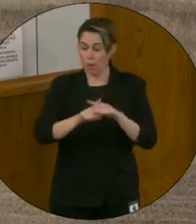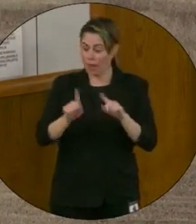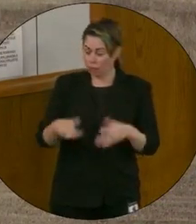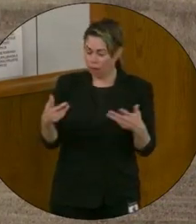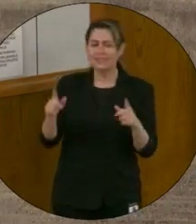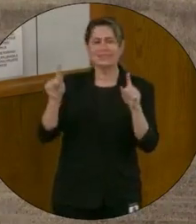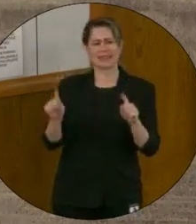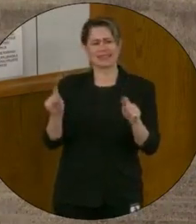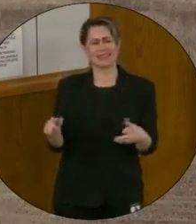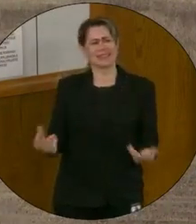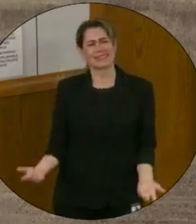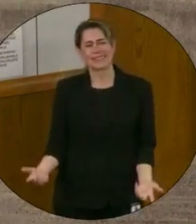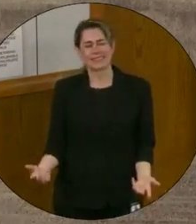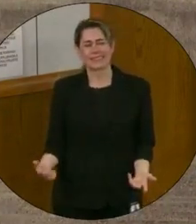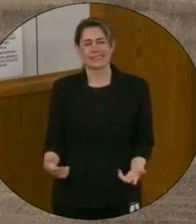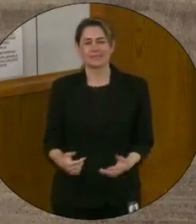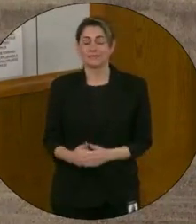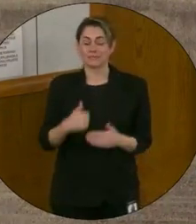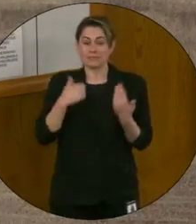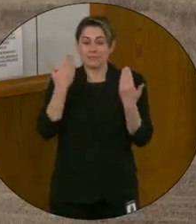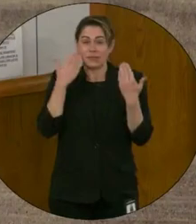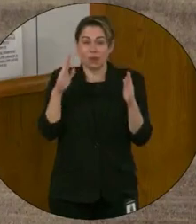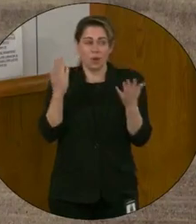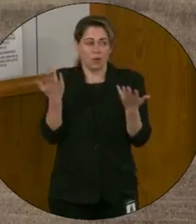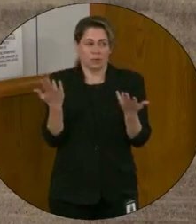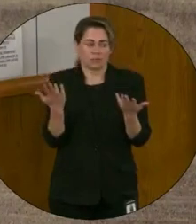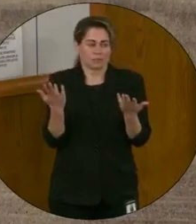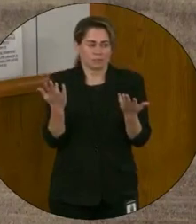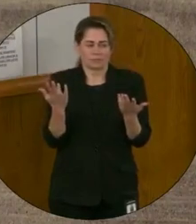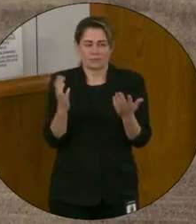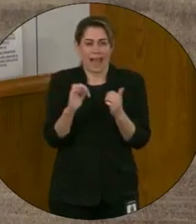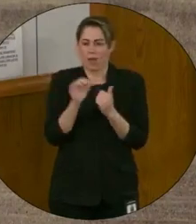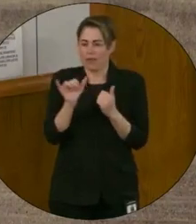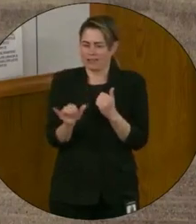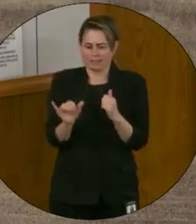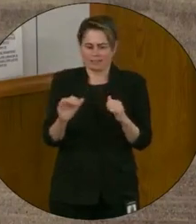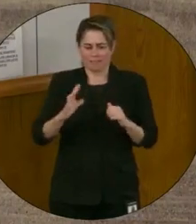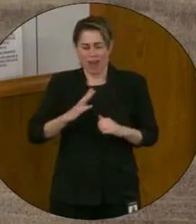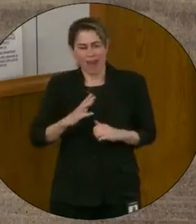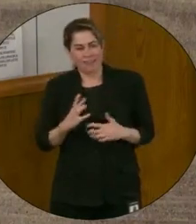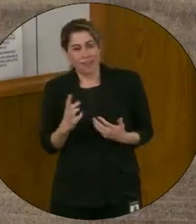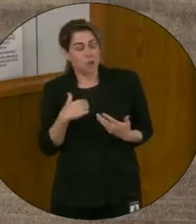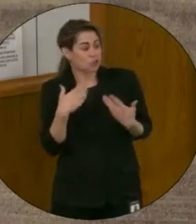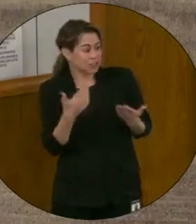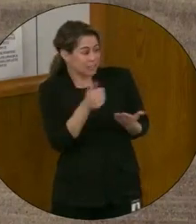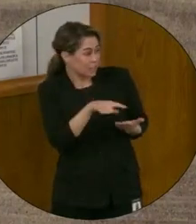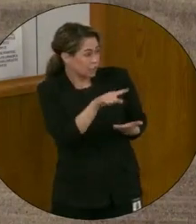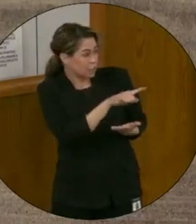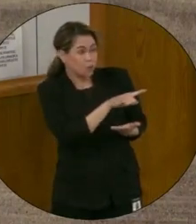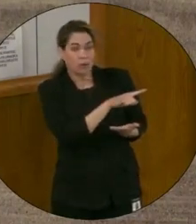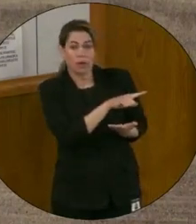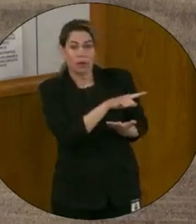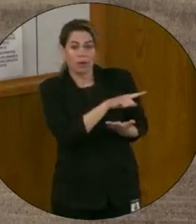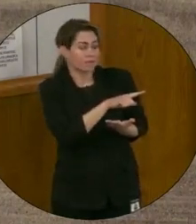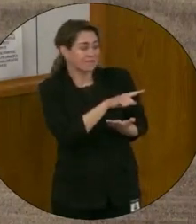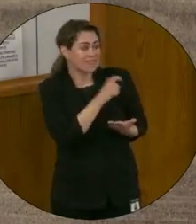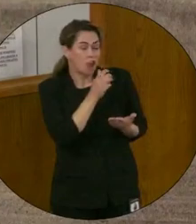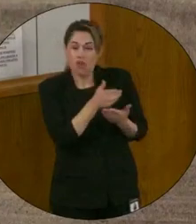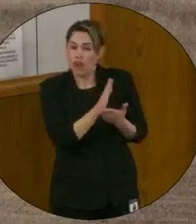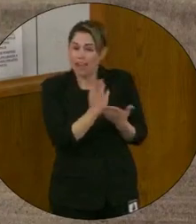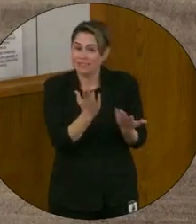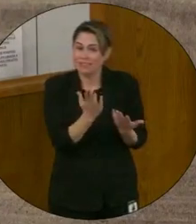And I don't know in what world that's okay. But I would suggest any of you that think it's all right need to